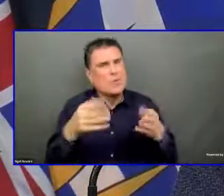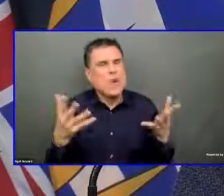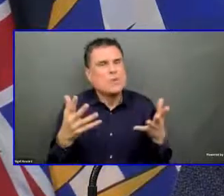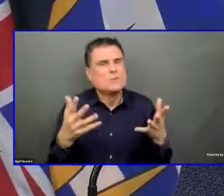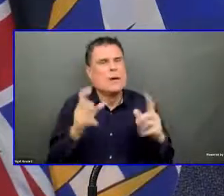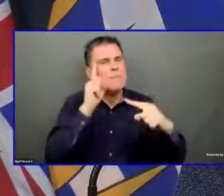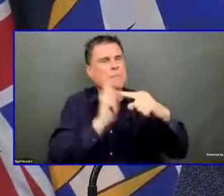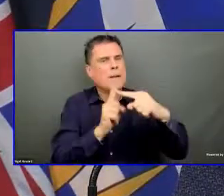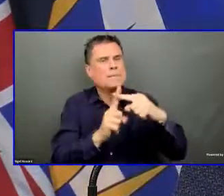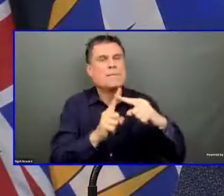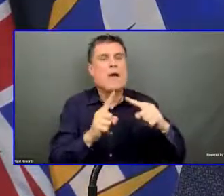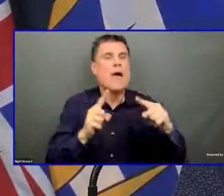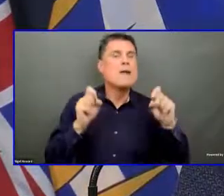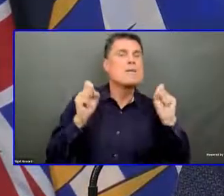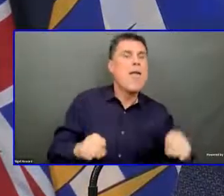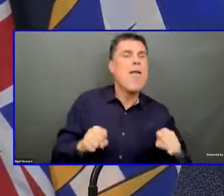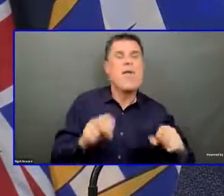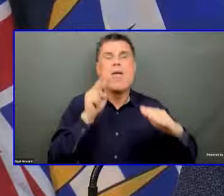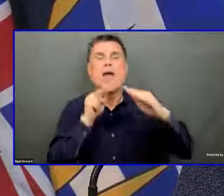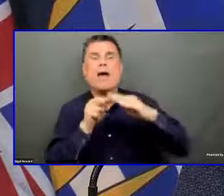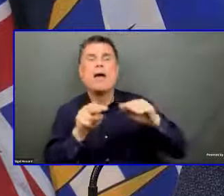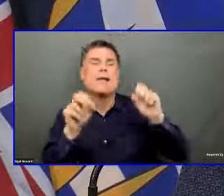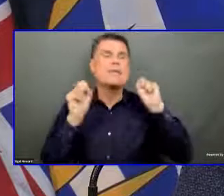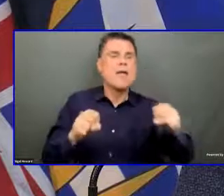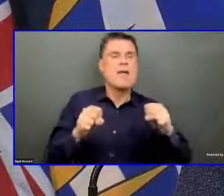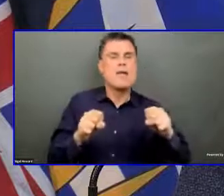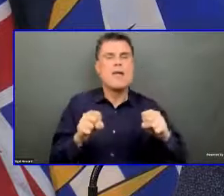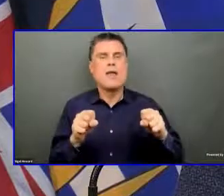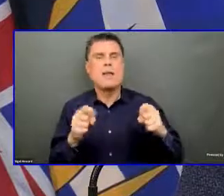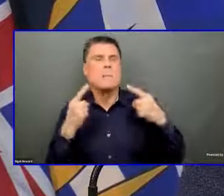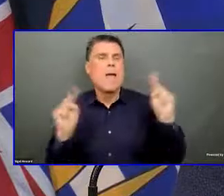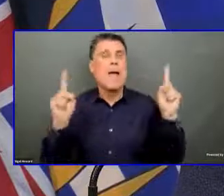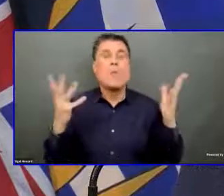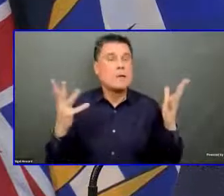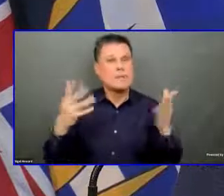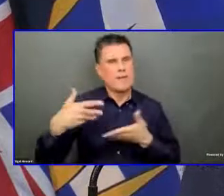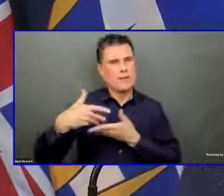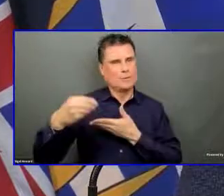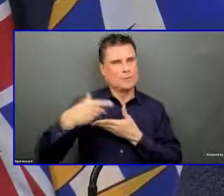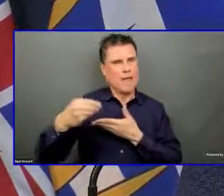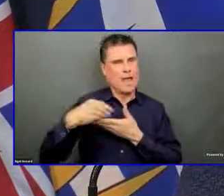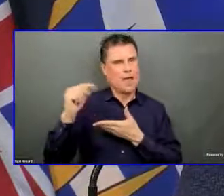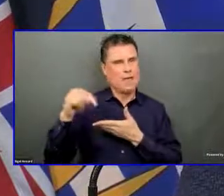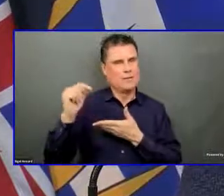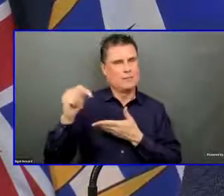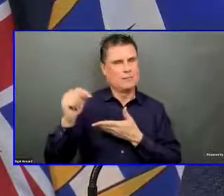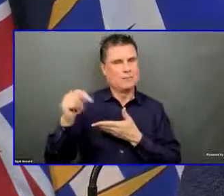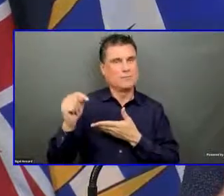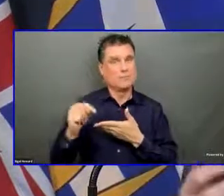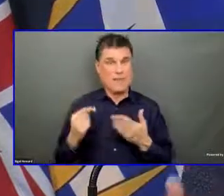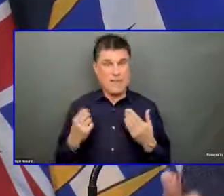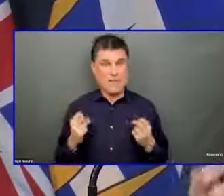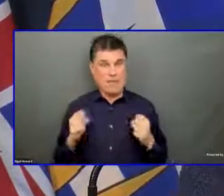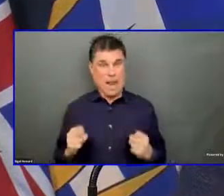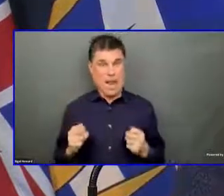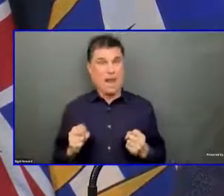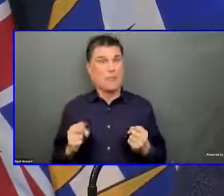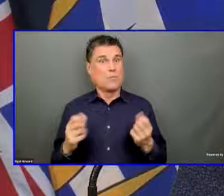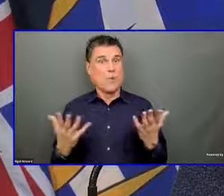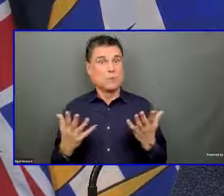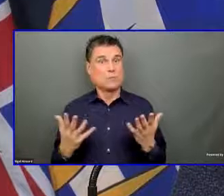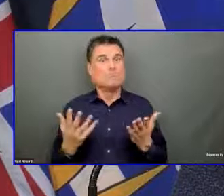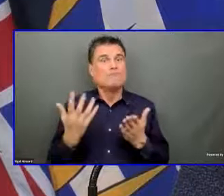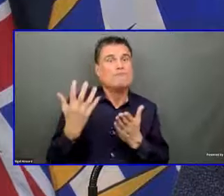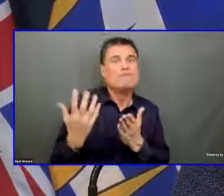outdoors is where we need to focus right now. So being able to have those important connections that we need, but do them in a way that's not